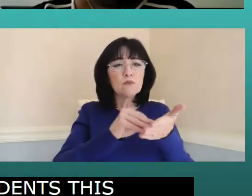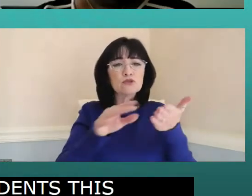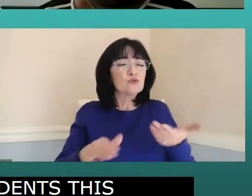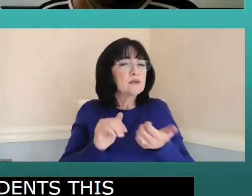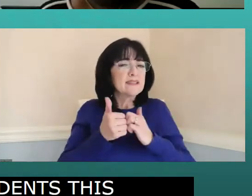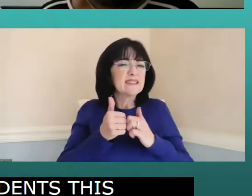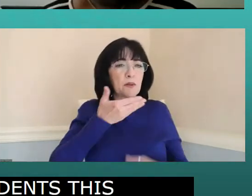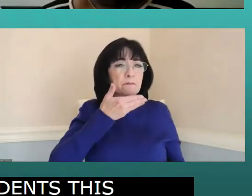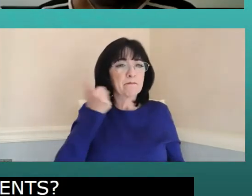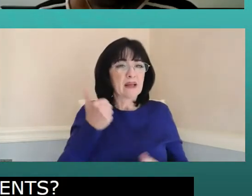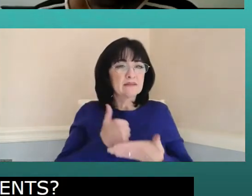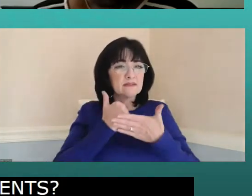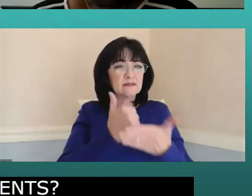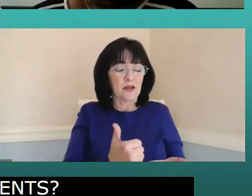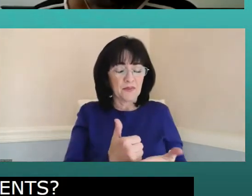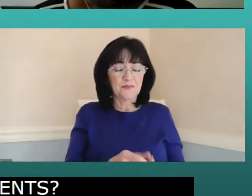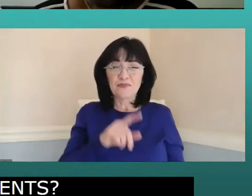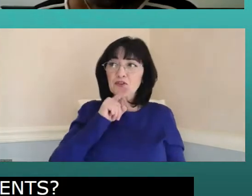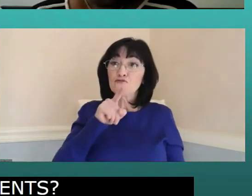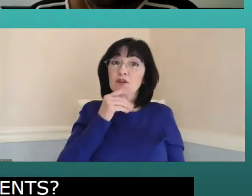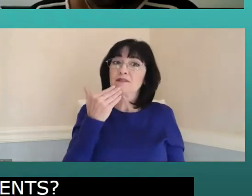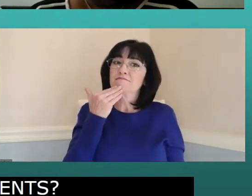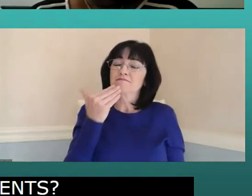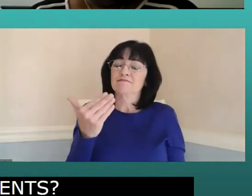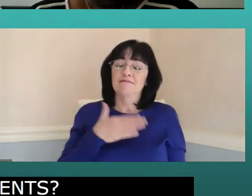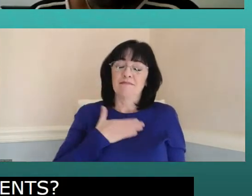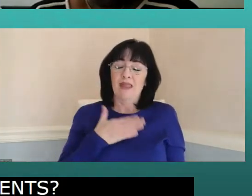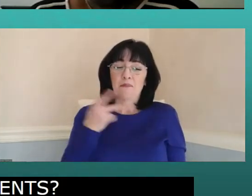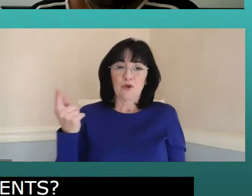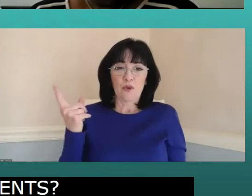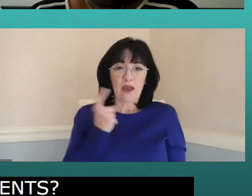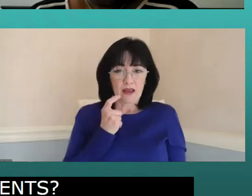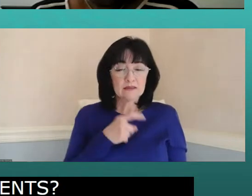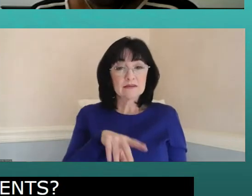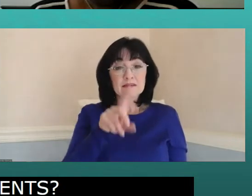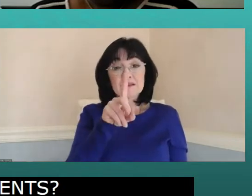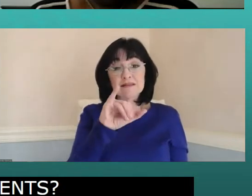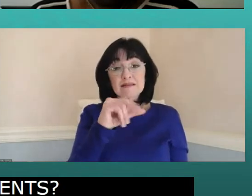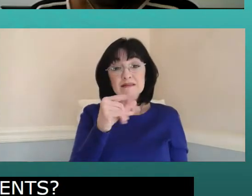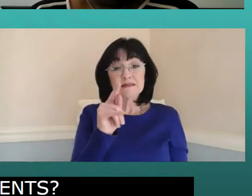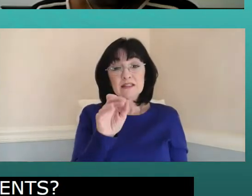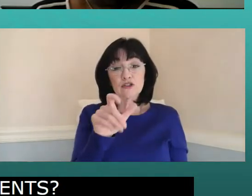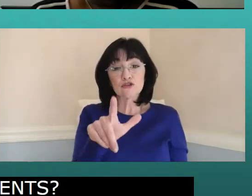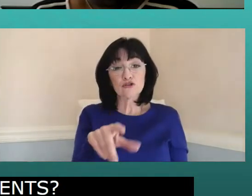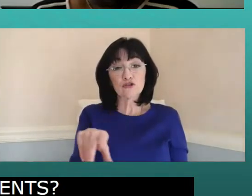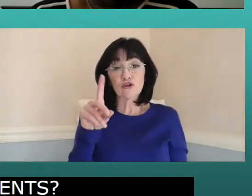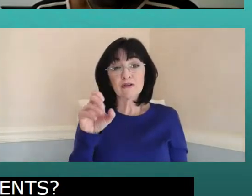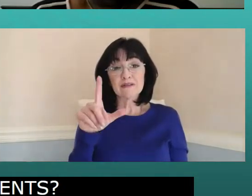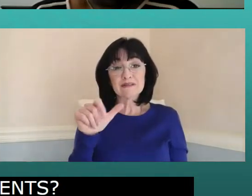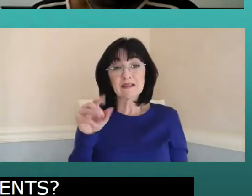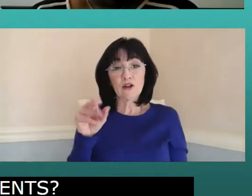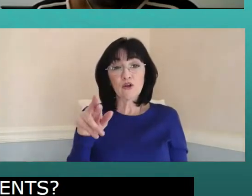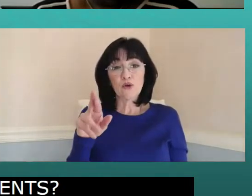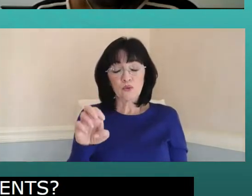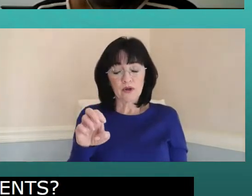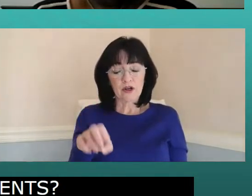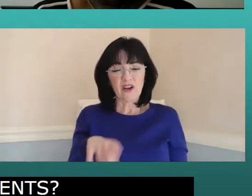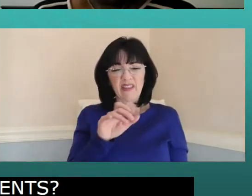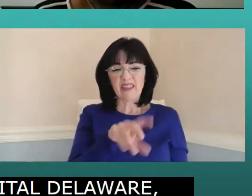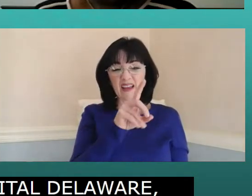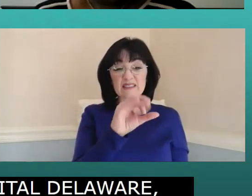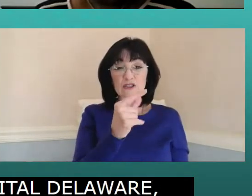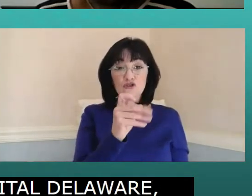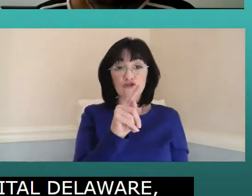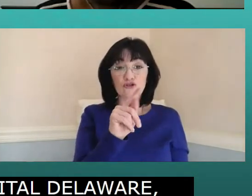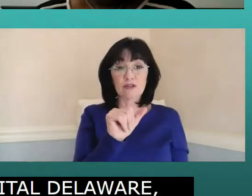So I'm really glad you asked that. On Digital Delaware, there is a Digital DE. There are family resources, but